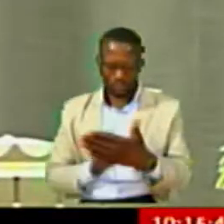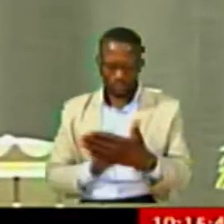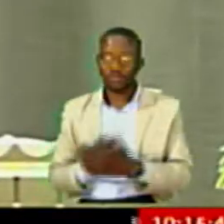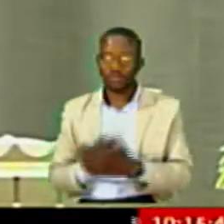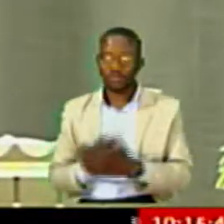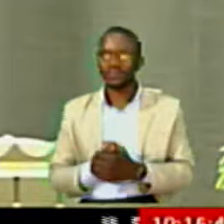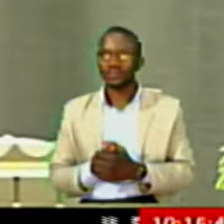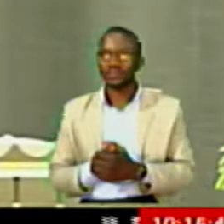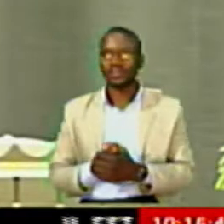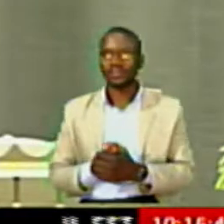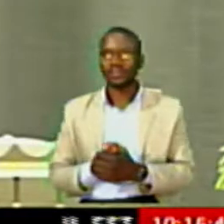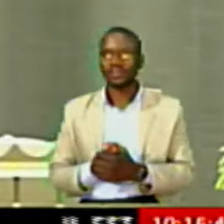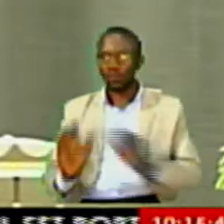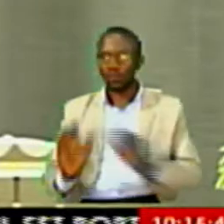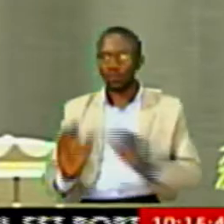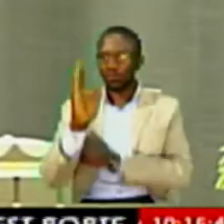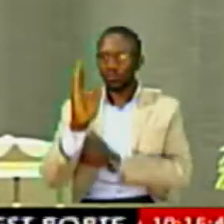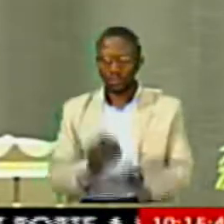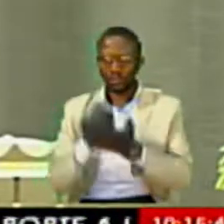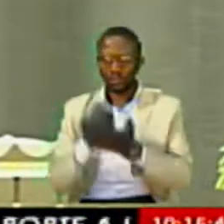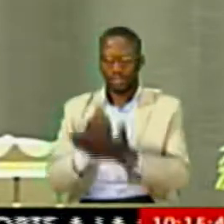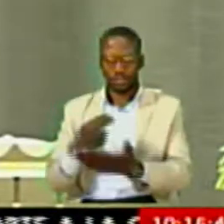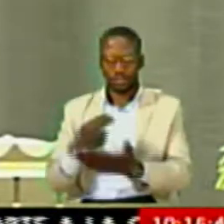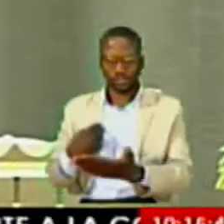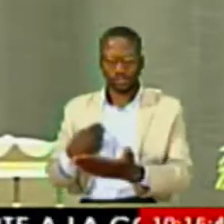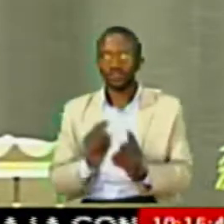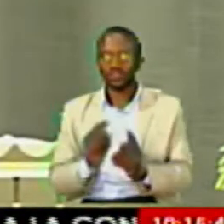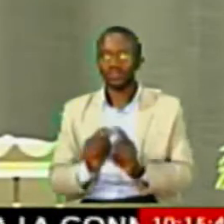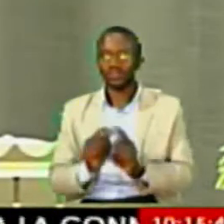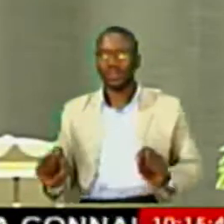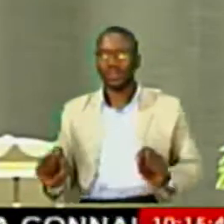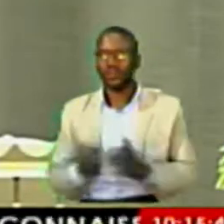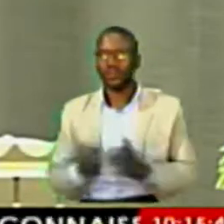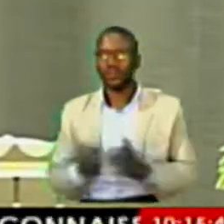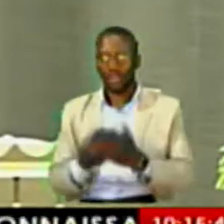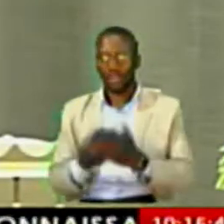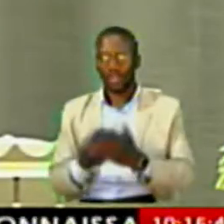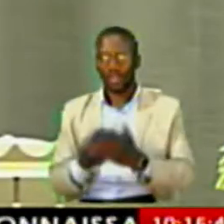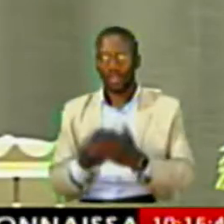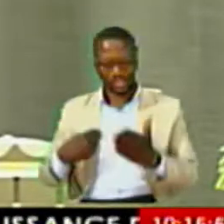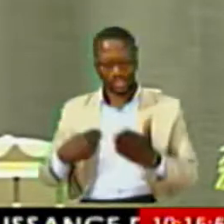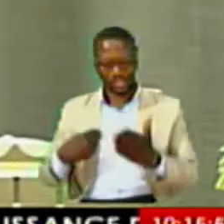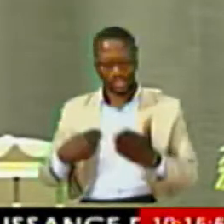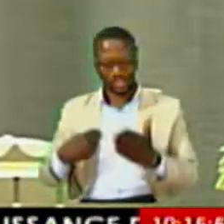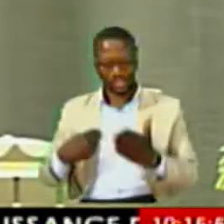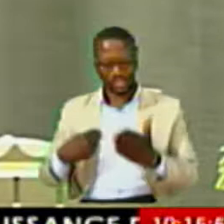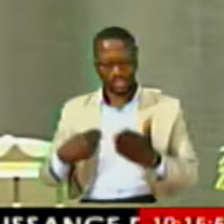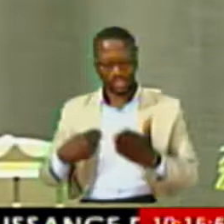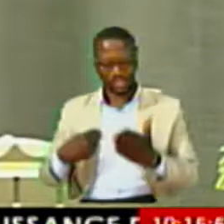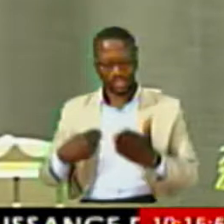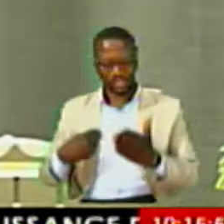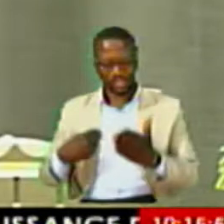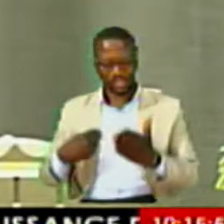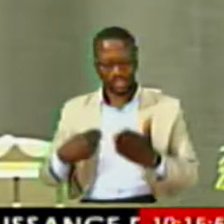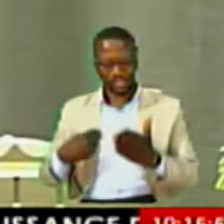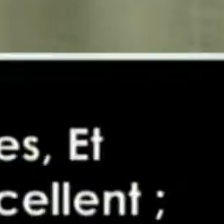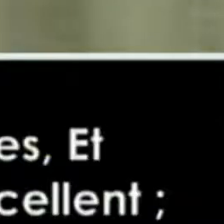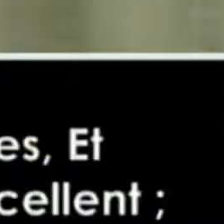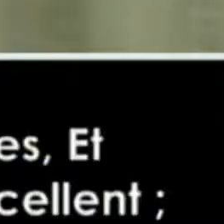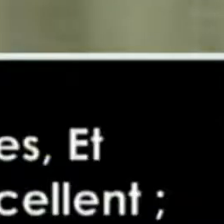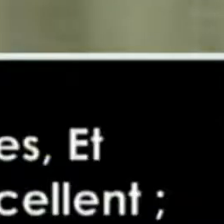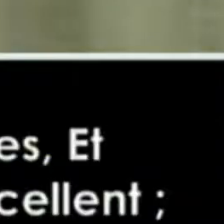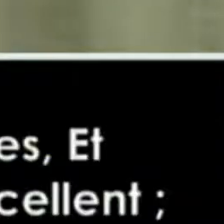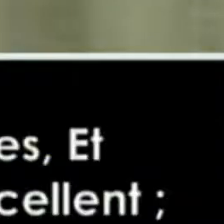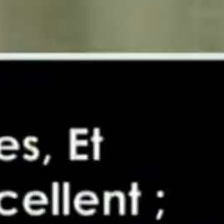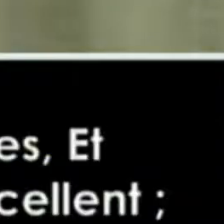Oh, que Dieu nous vienne en aide. Oh, may God help us. On nous dit ceci. They say this. Fortifiez les mains languissantes. Isaiah 35